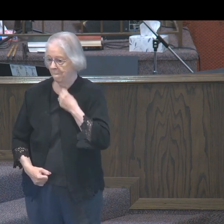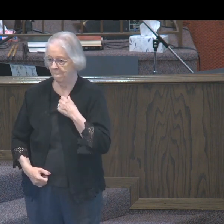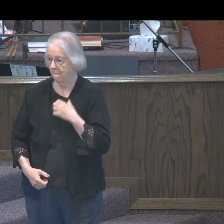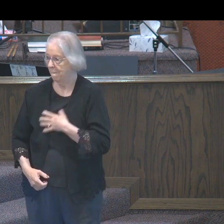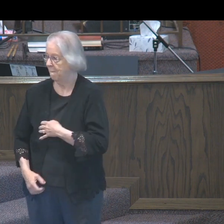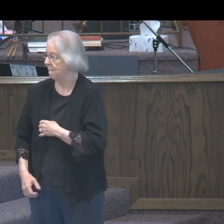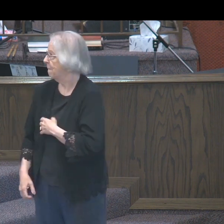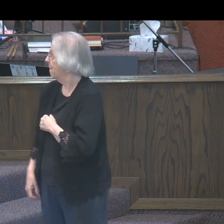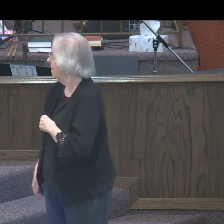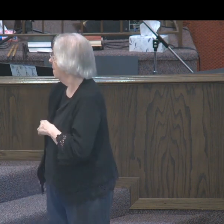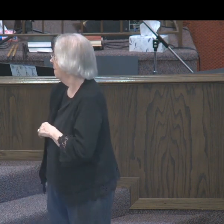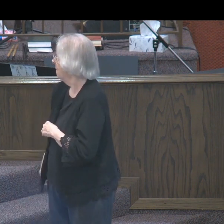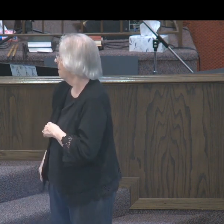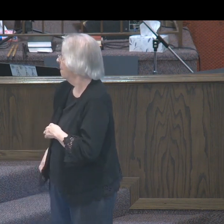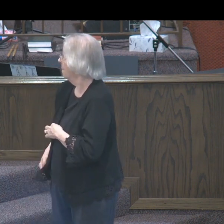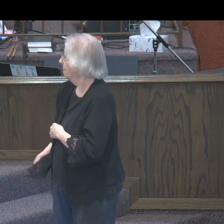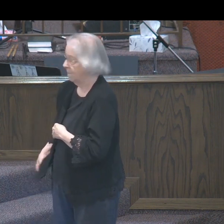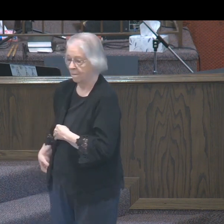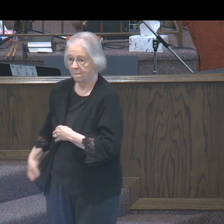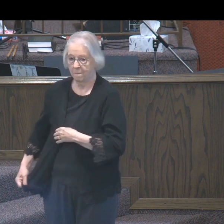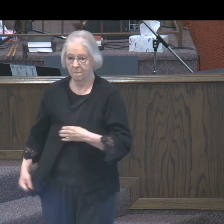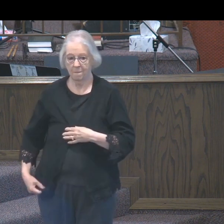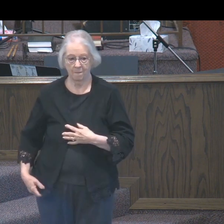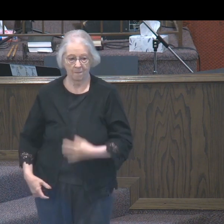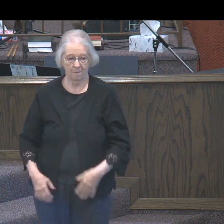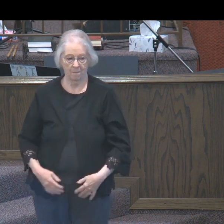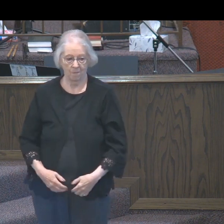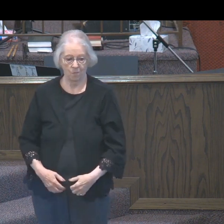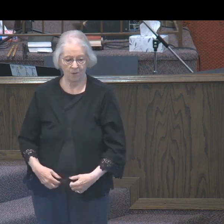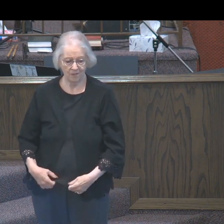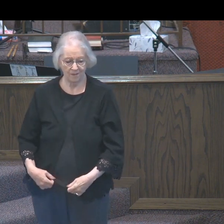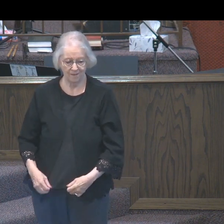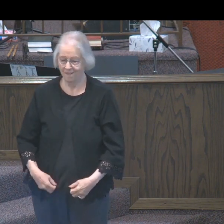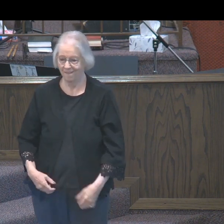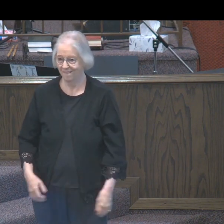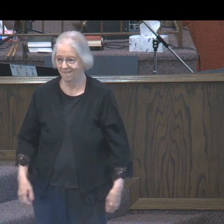I'd sing that chorus for you again, but I'm not going to. You deserve better.